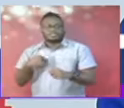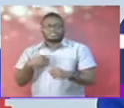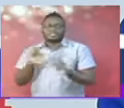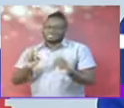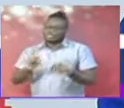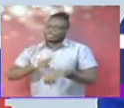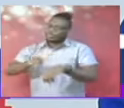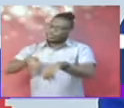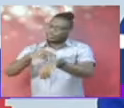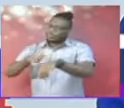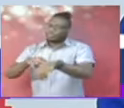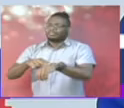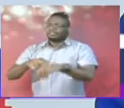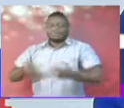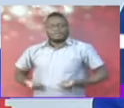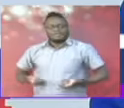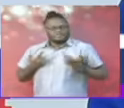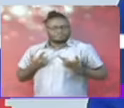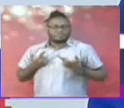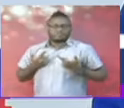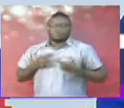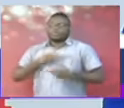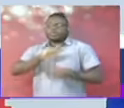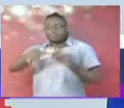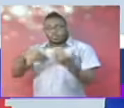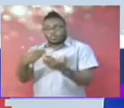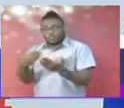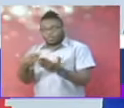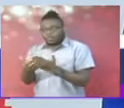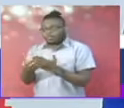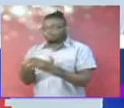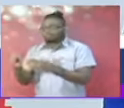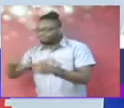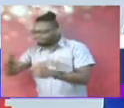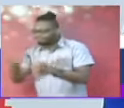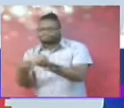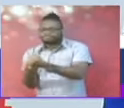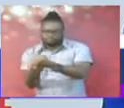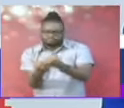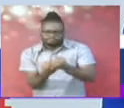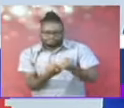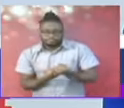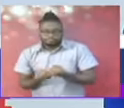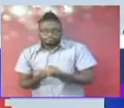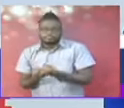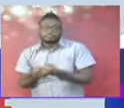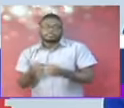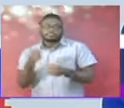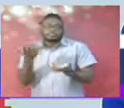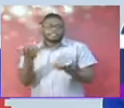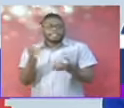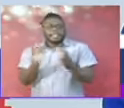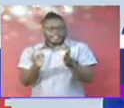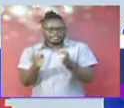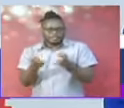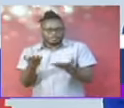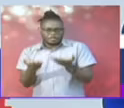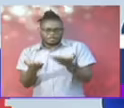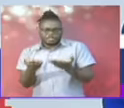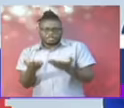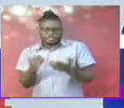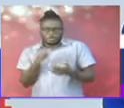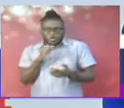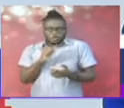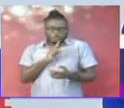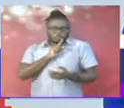solution. I challenge you that if you are in doubt about the COVID-19 vaccines, obtain information from reliable sources